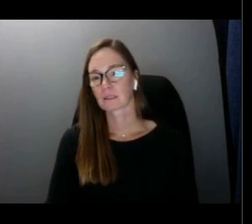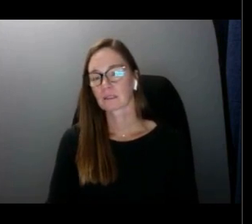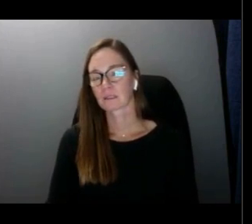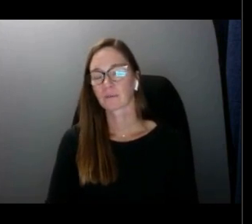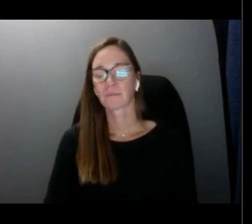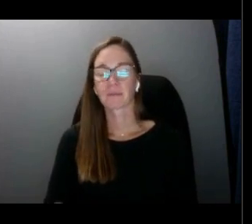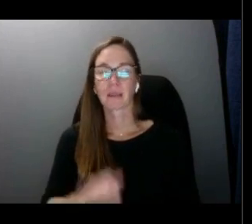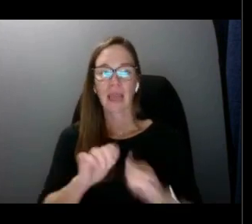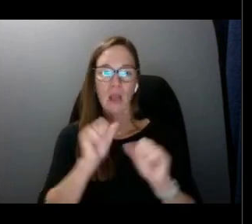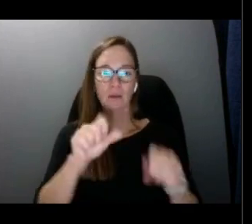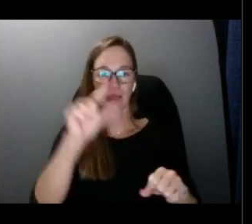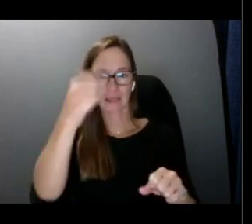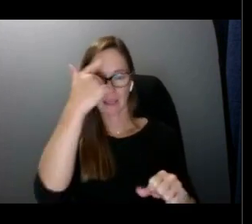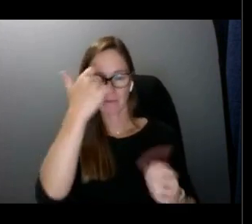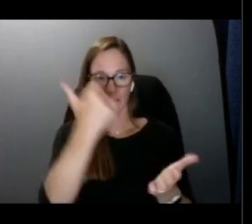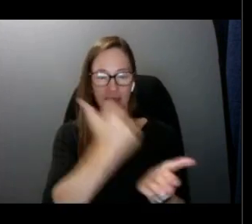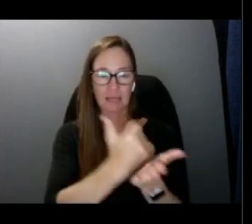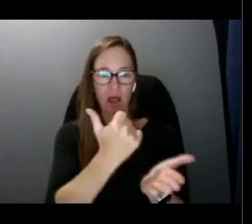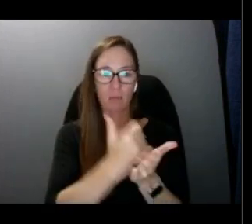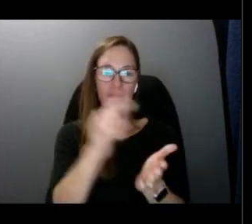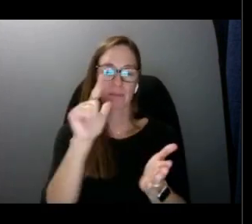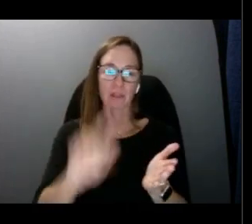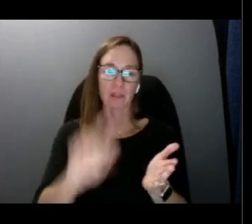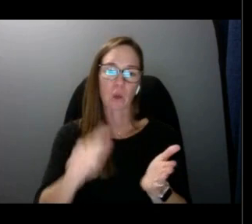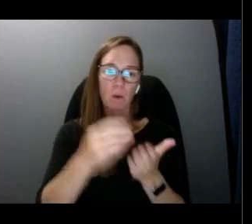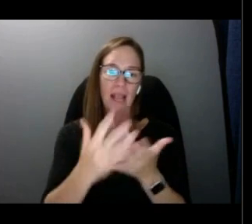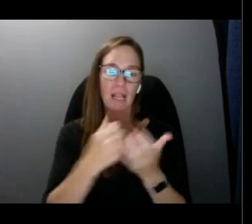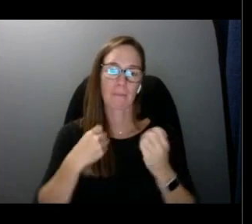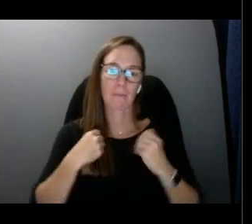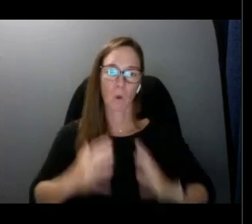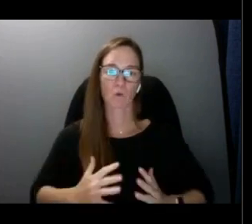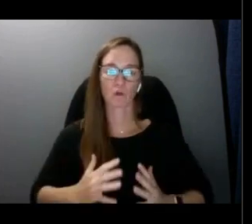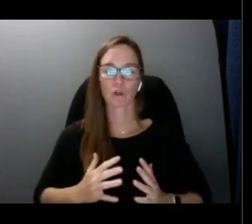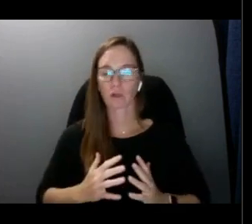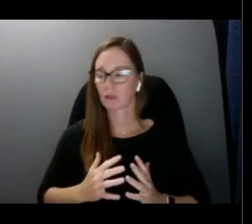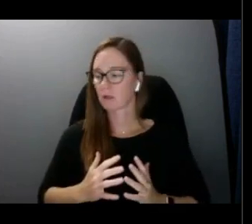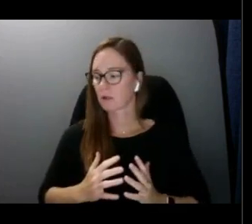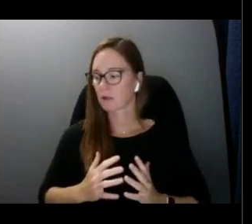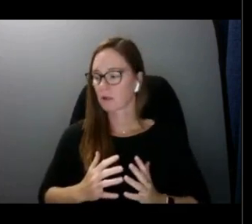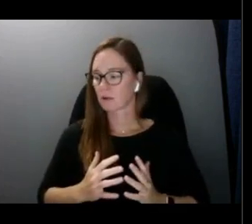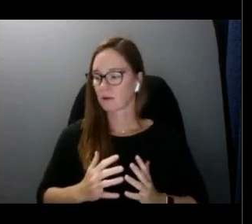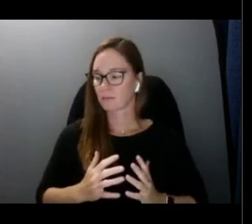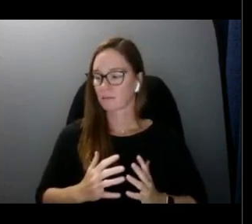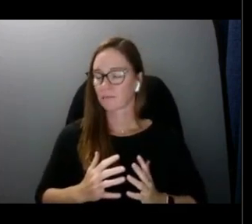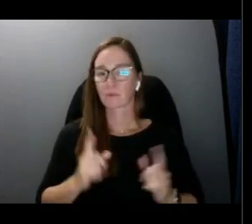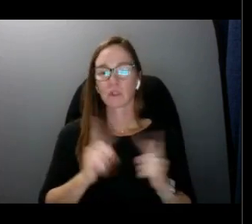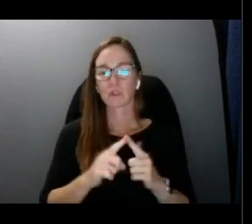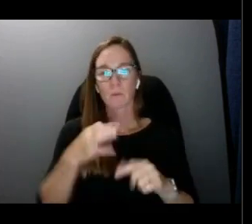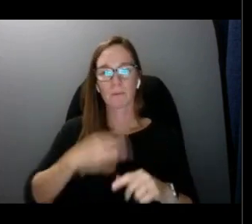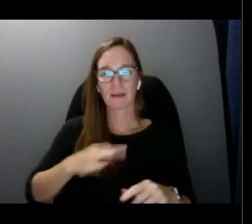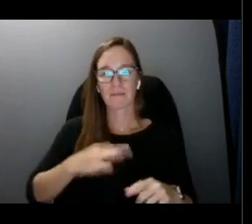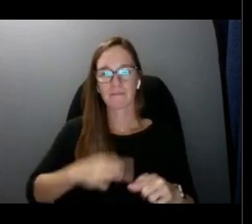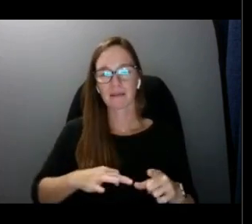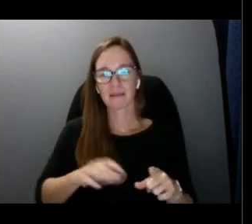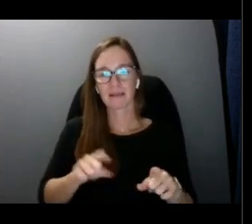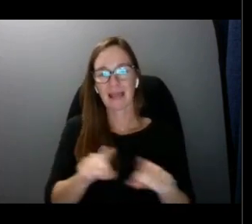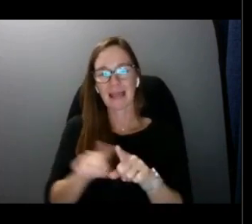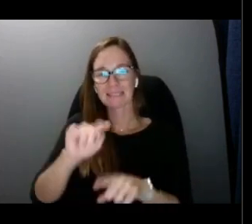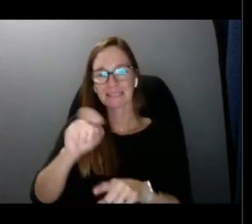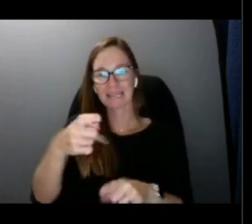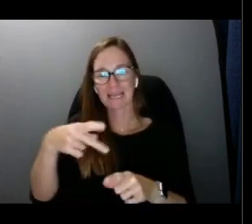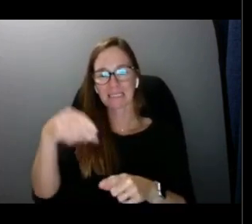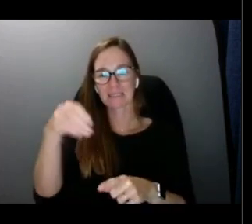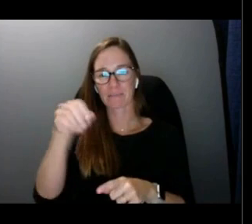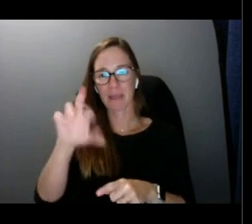How can the government assist the lower income owner um, to benefit as taxpayer and